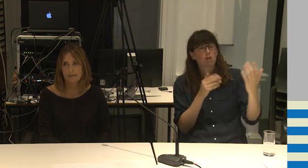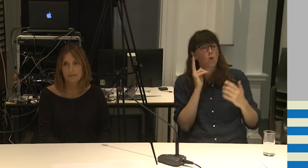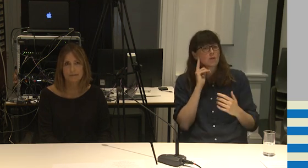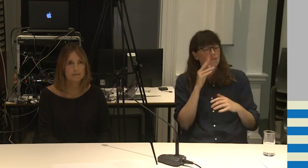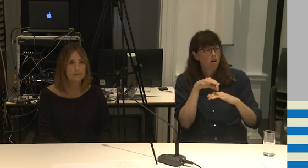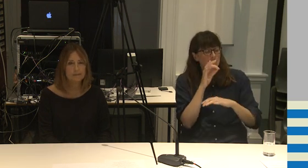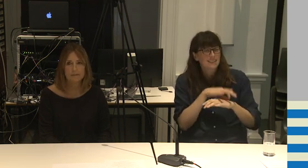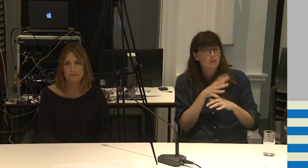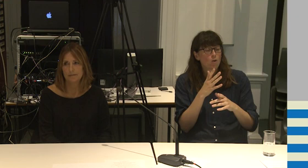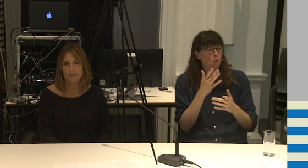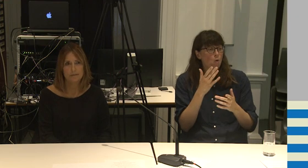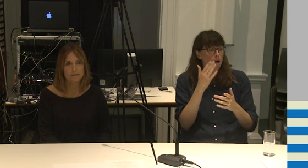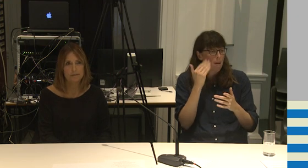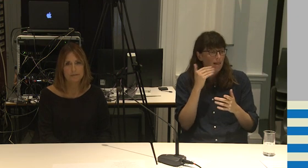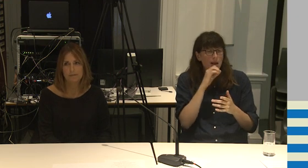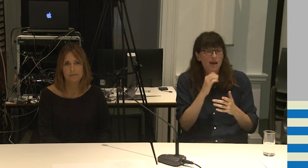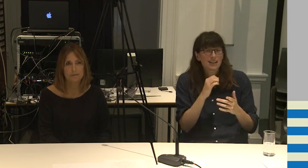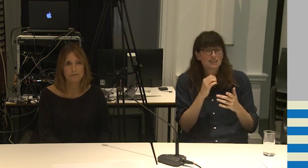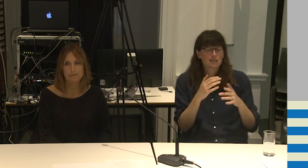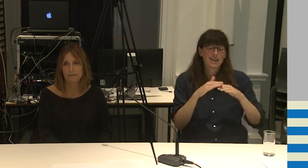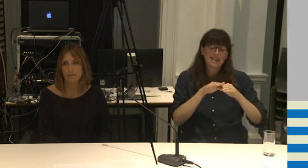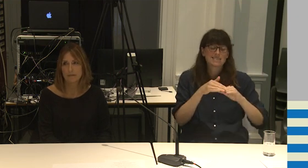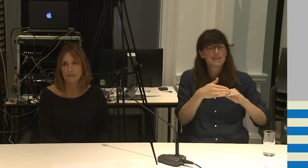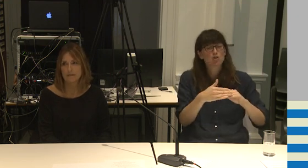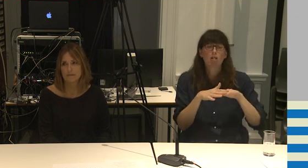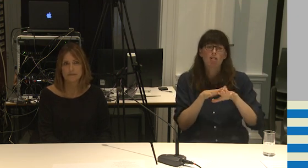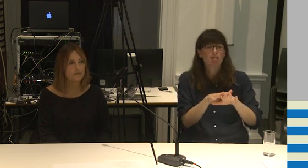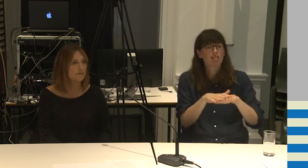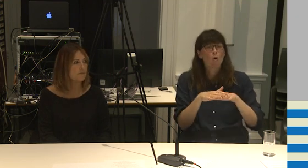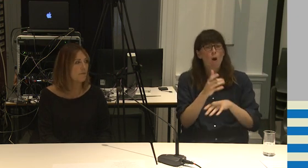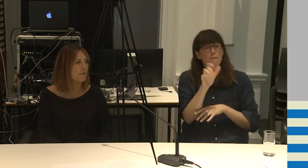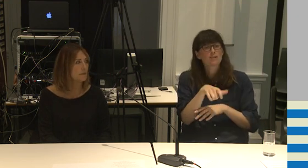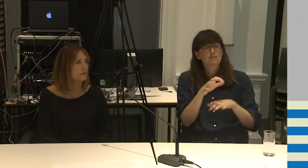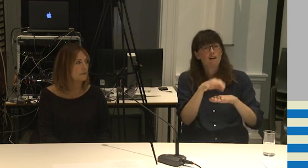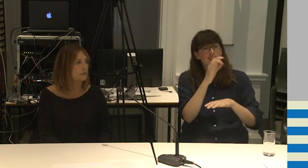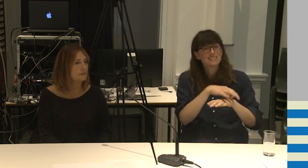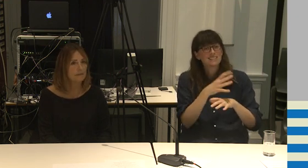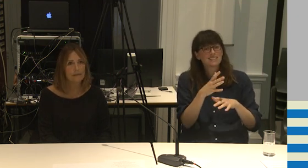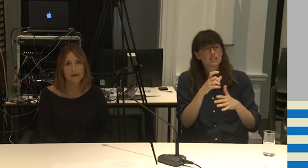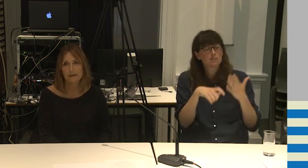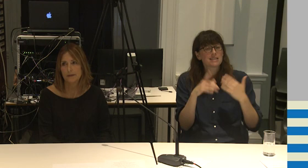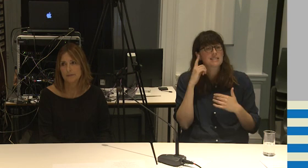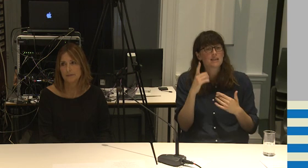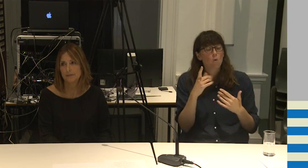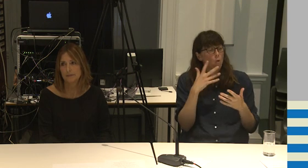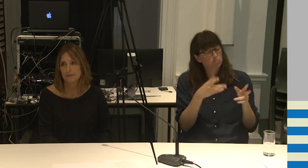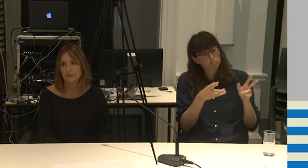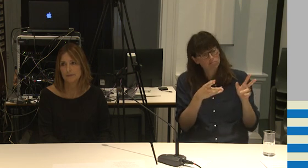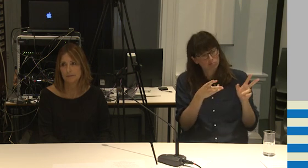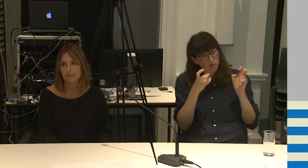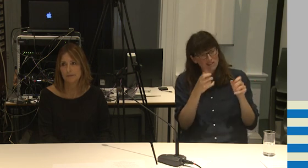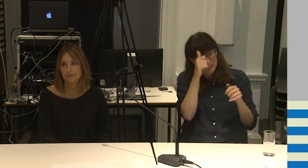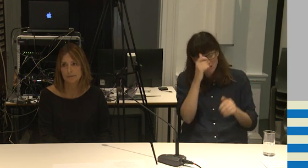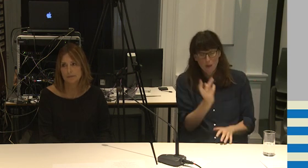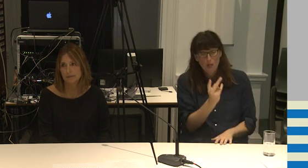deaf architect and a Black man. And like, I think that intersectional approach of even just someone who's an architect and has a disability or understands